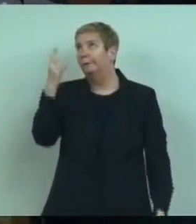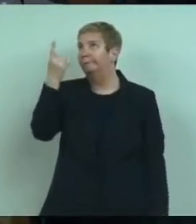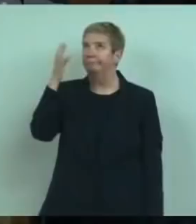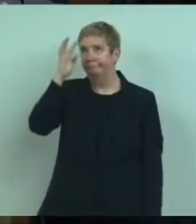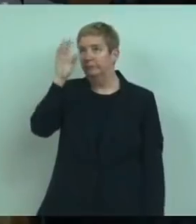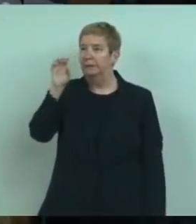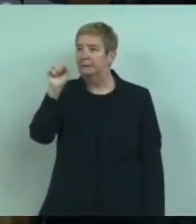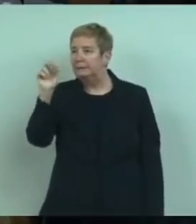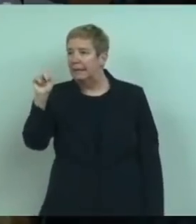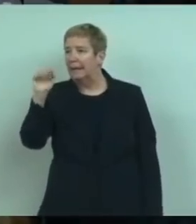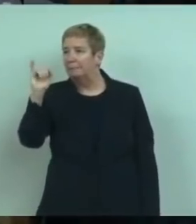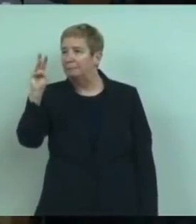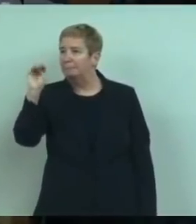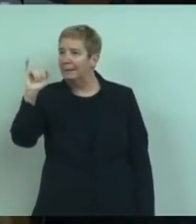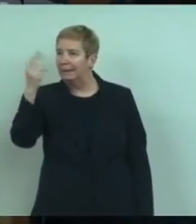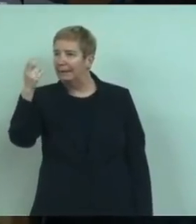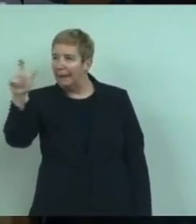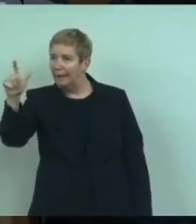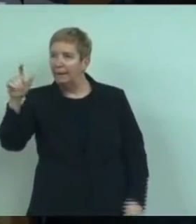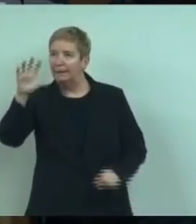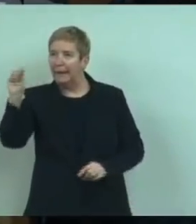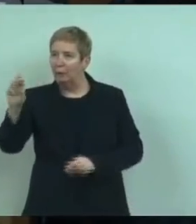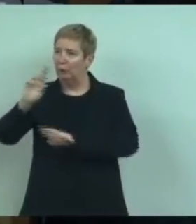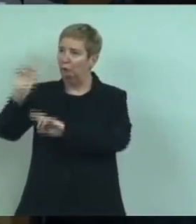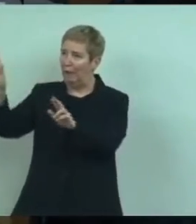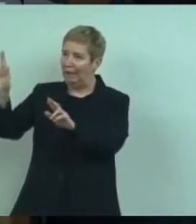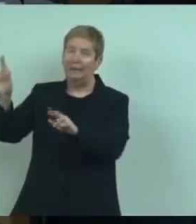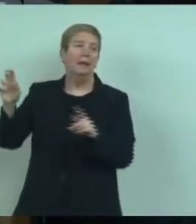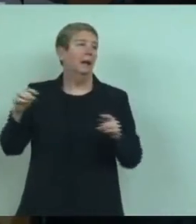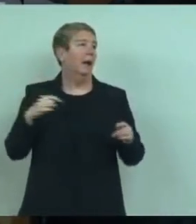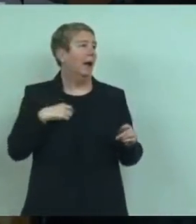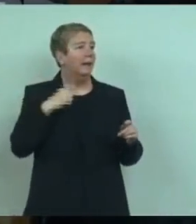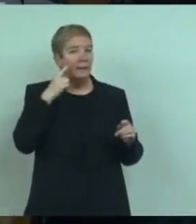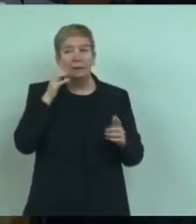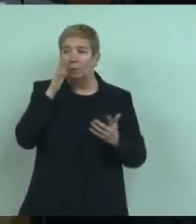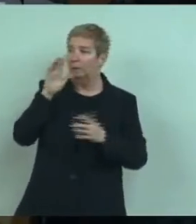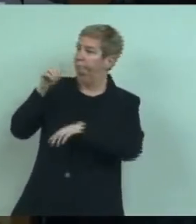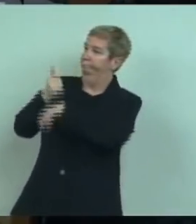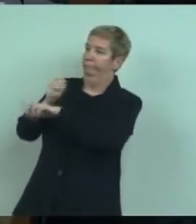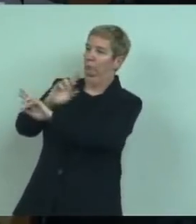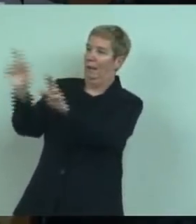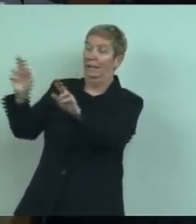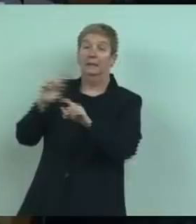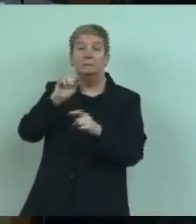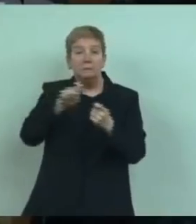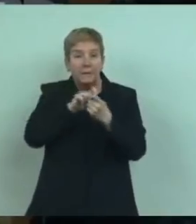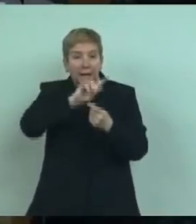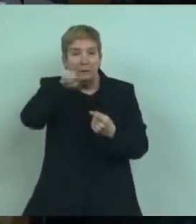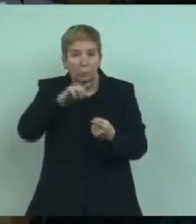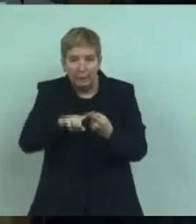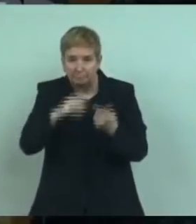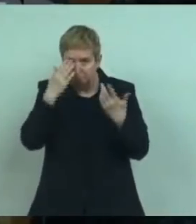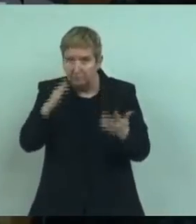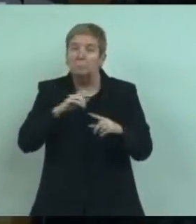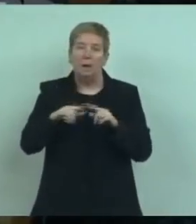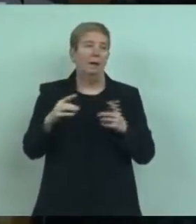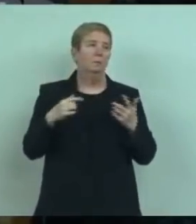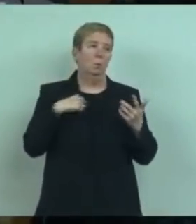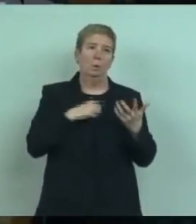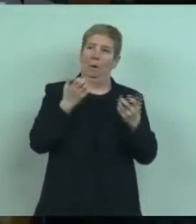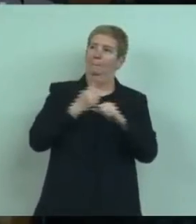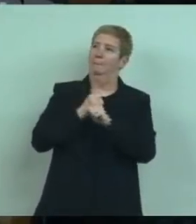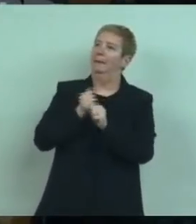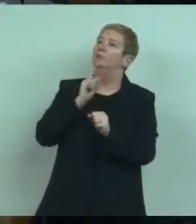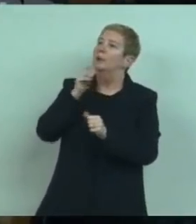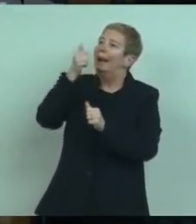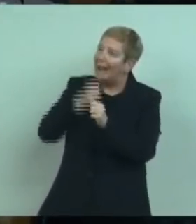so that it's just up. You don't have to ask us for it by the Secretary. And last thing, we can get it for you for San Miguel County so that you can report